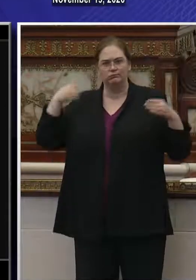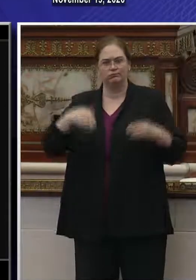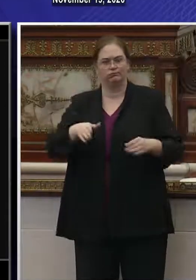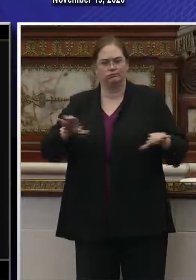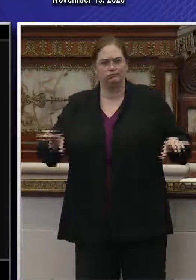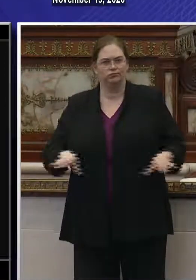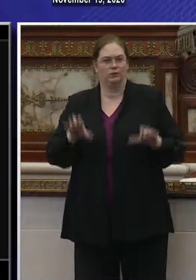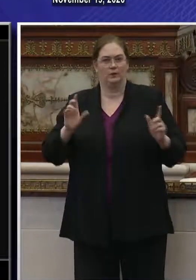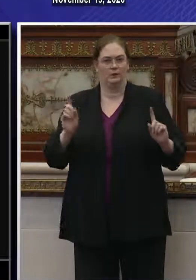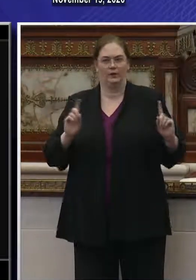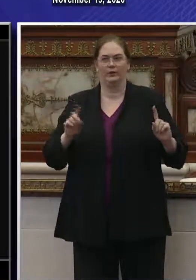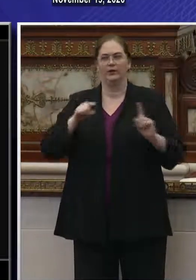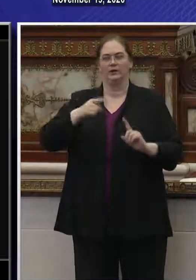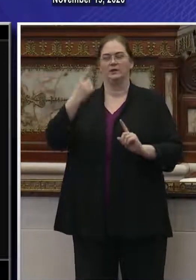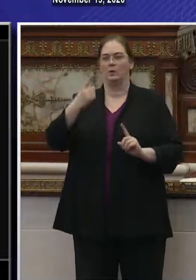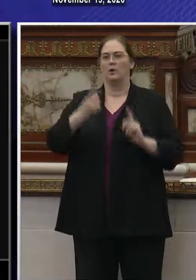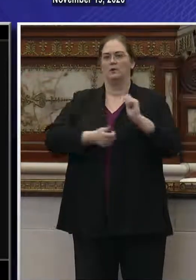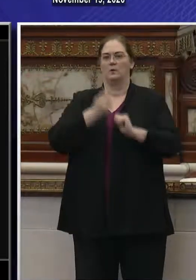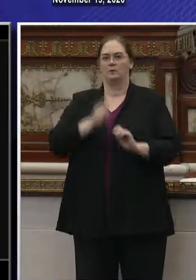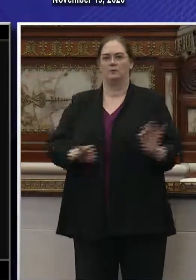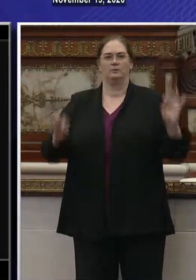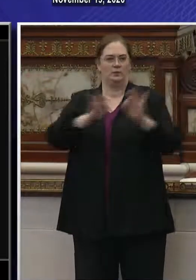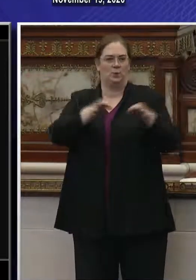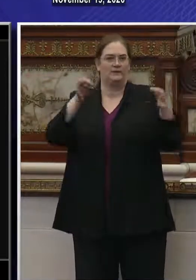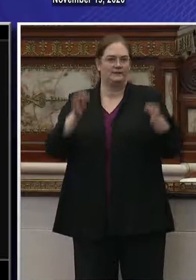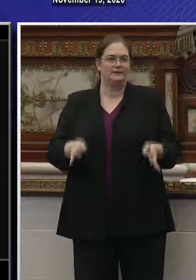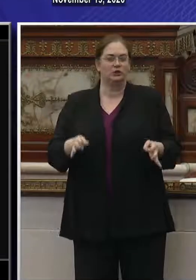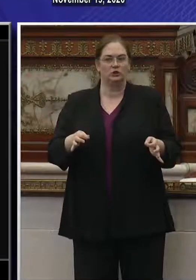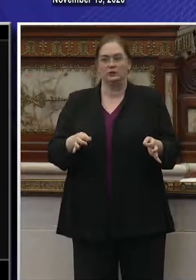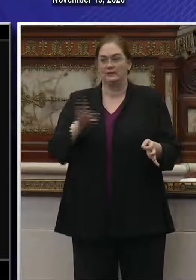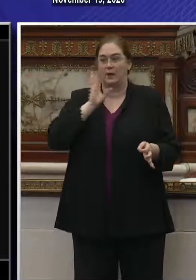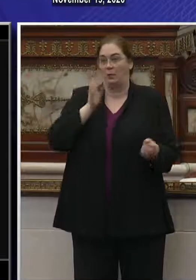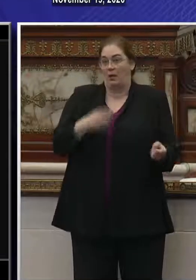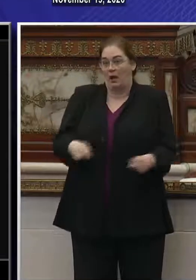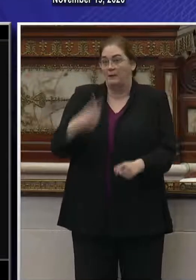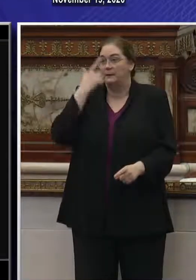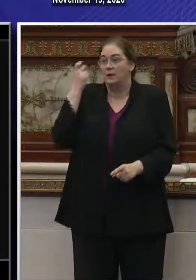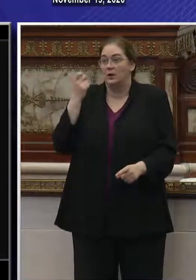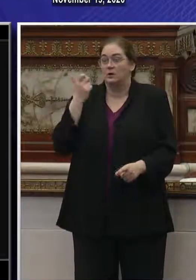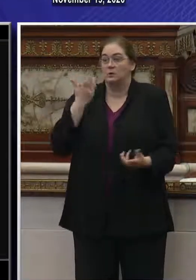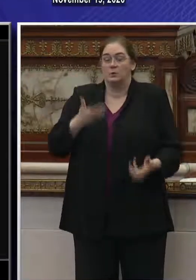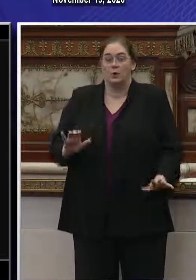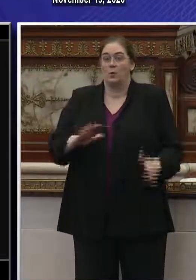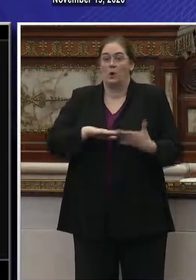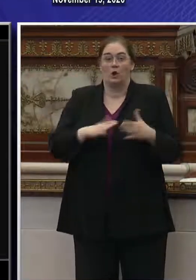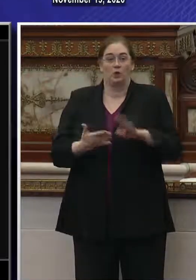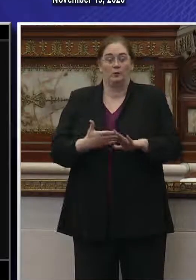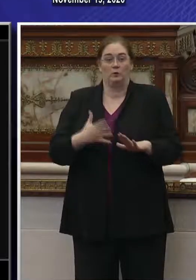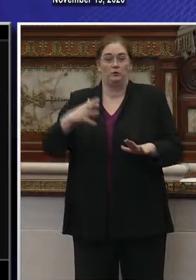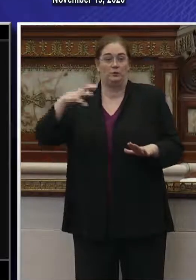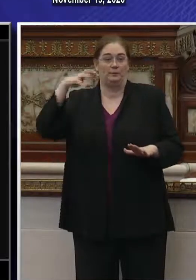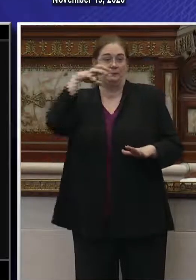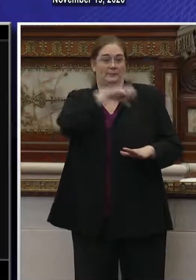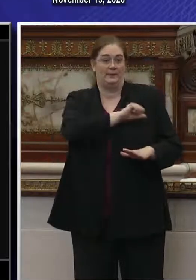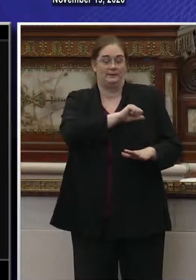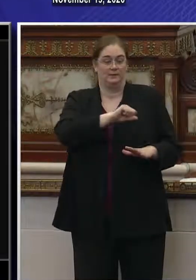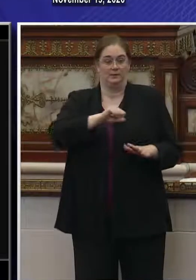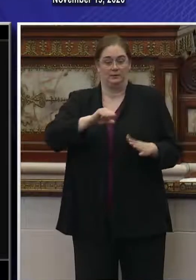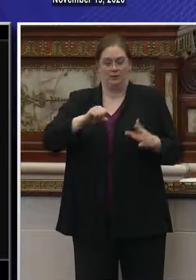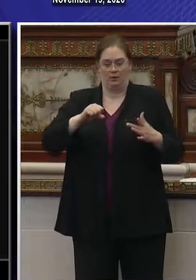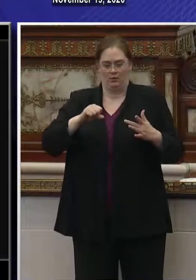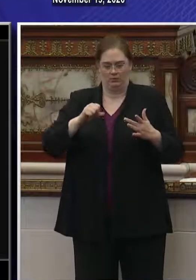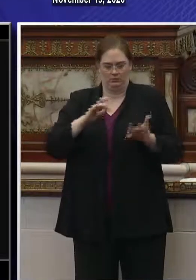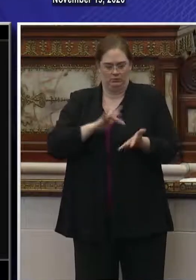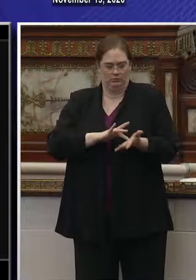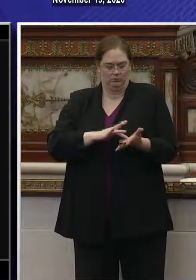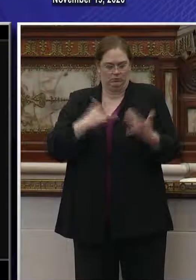our efforts. This is one of the most important decisions that is going to happen because we don't want communities to be missing out on medical care.